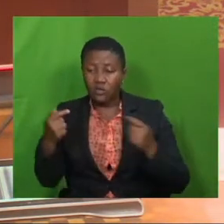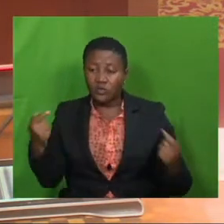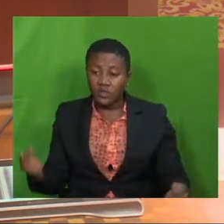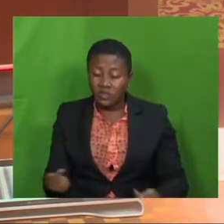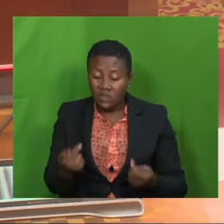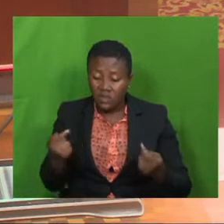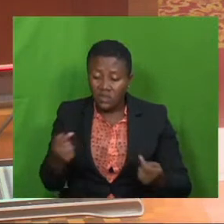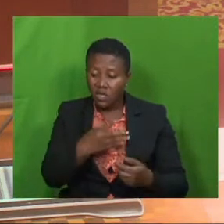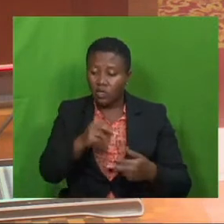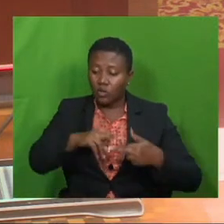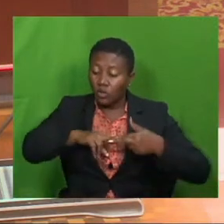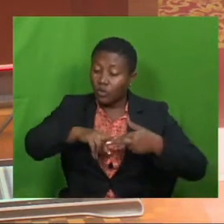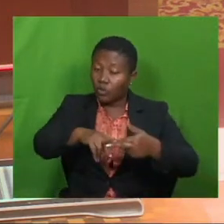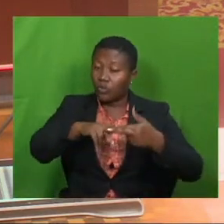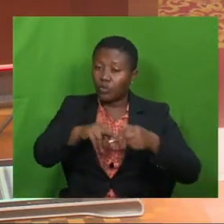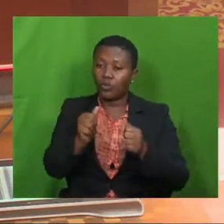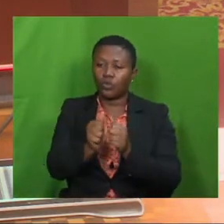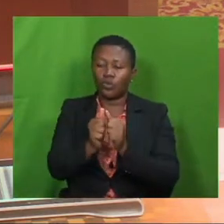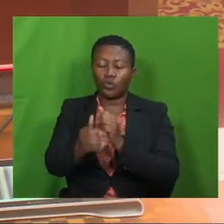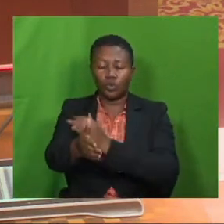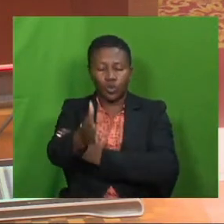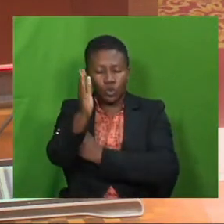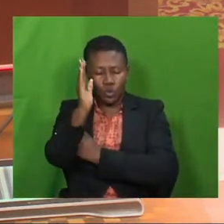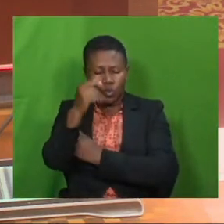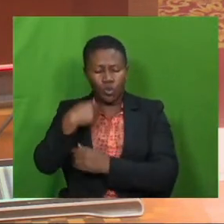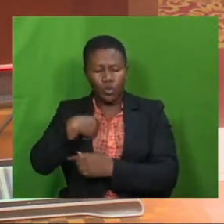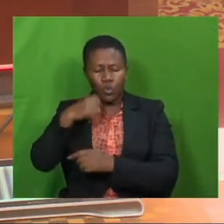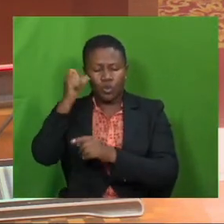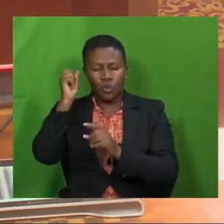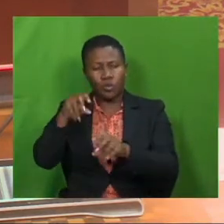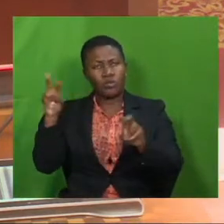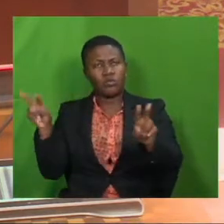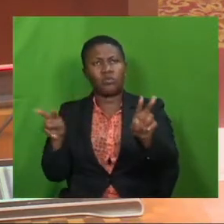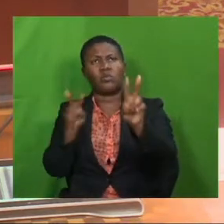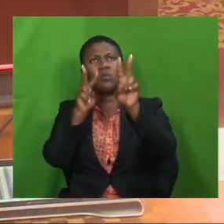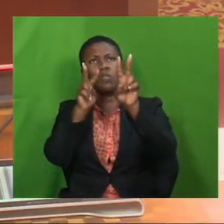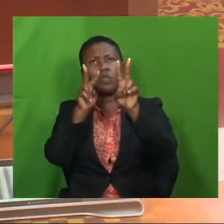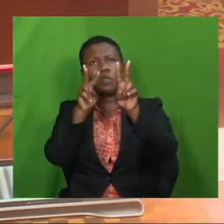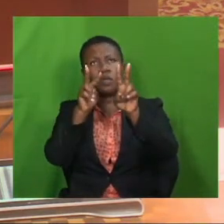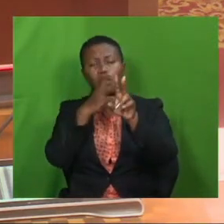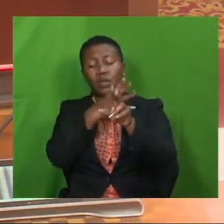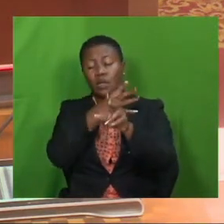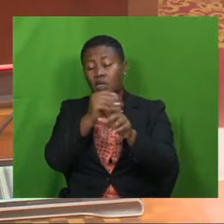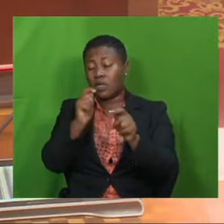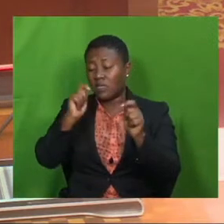reconciliation with God. Let us reflect and reconcile to keep the